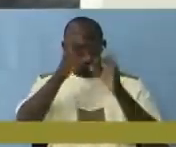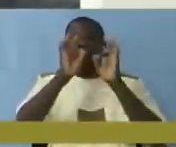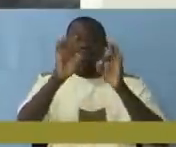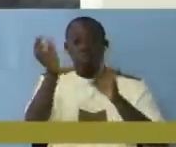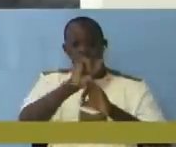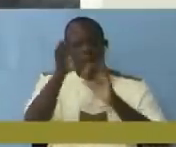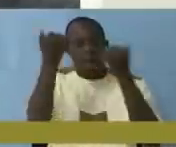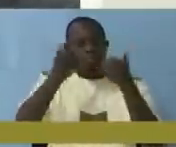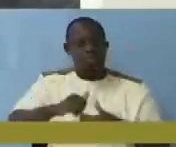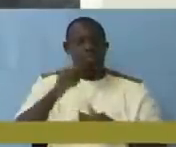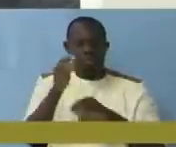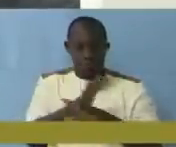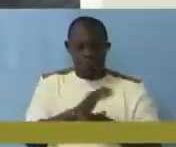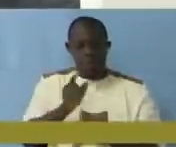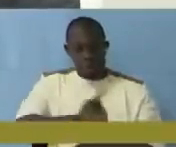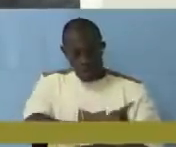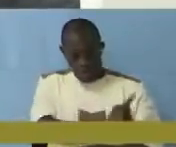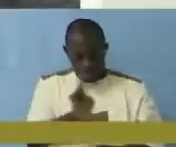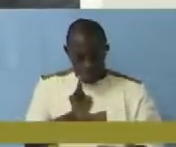And they explained